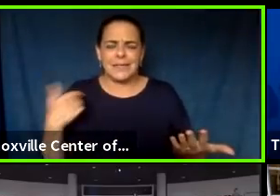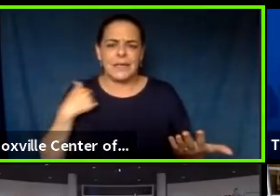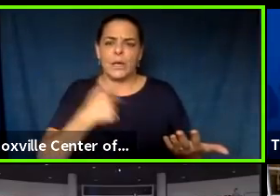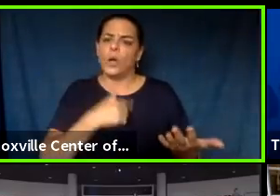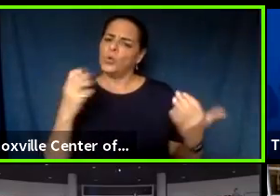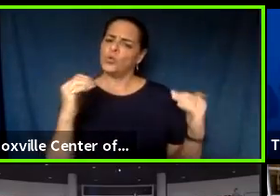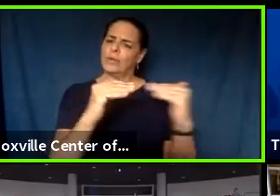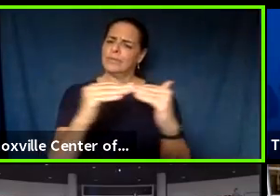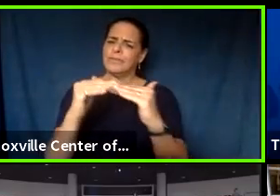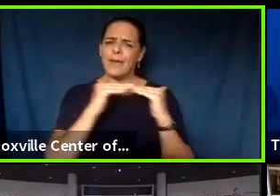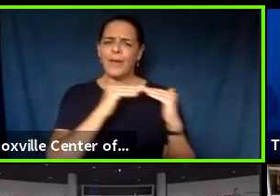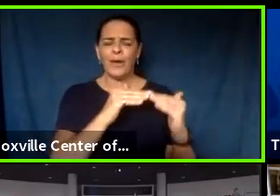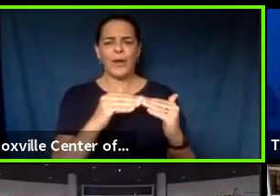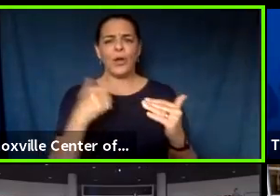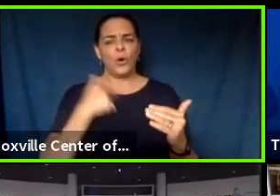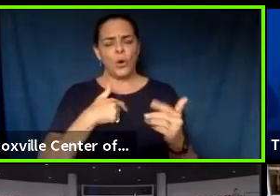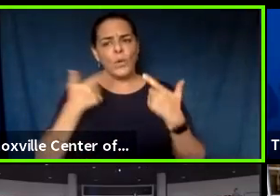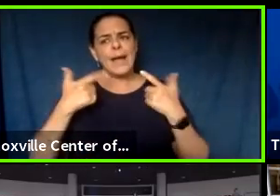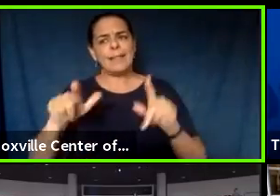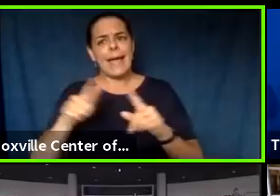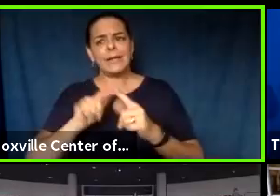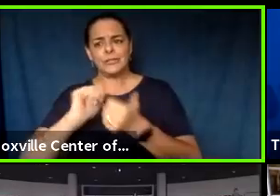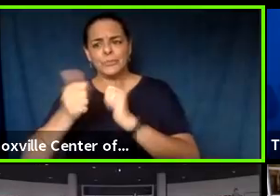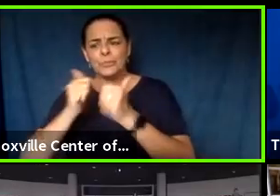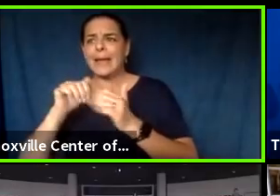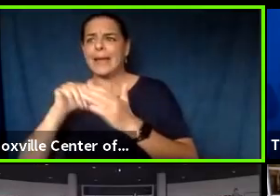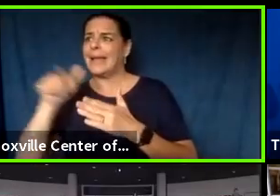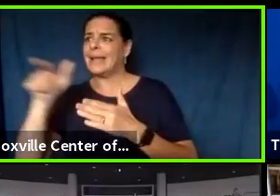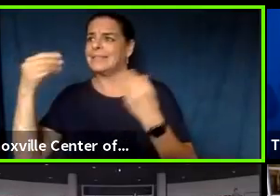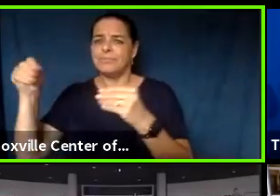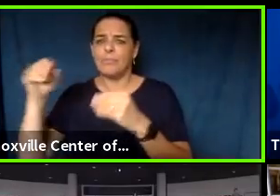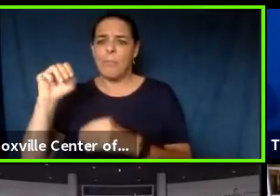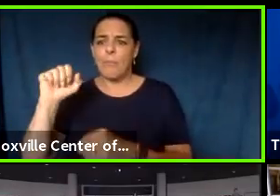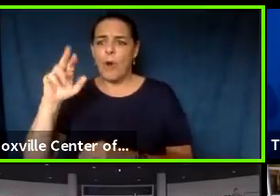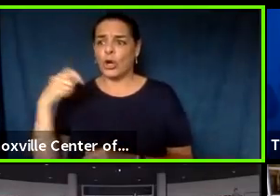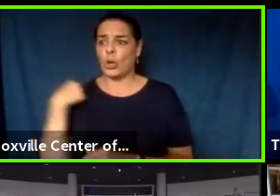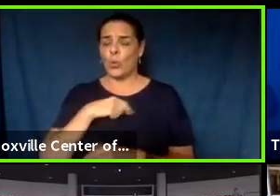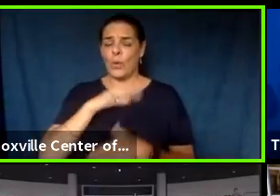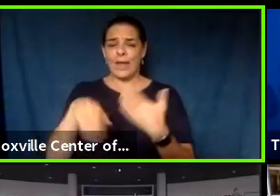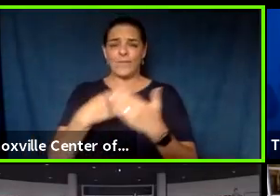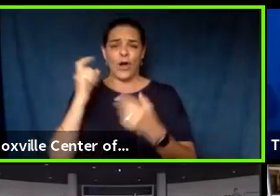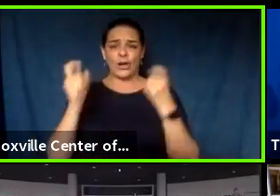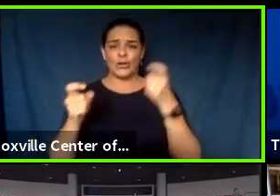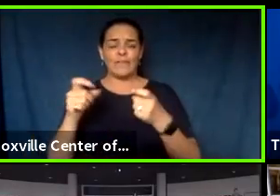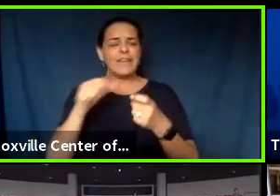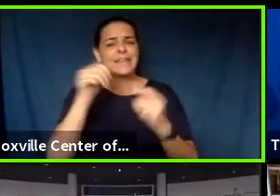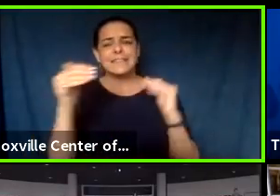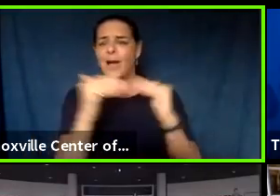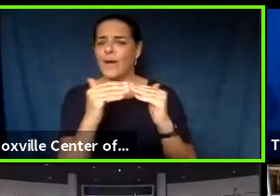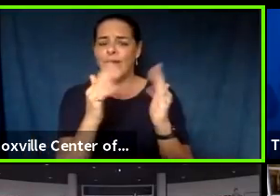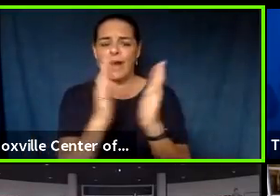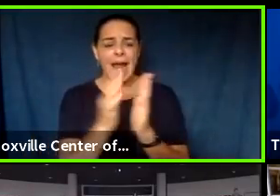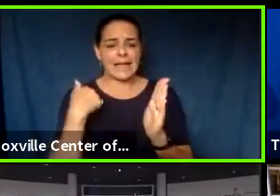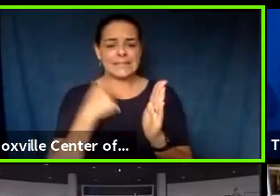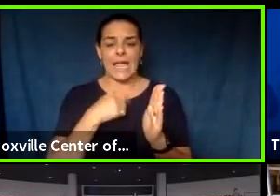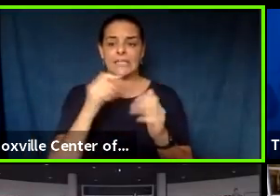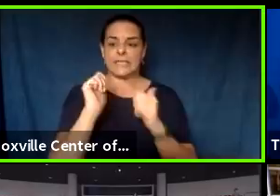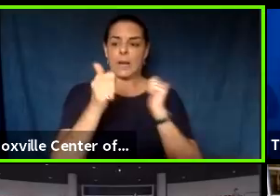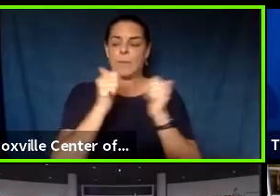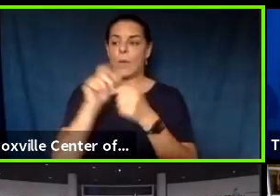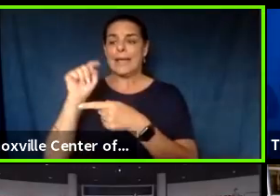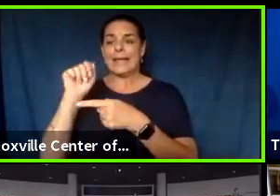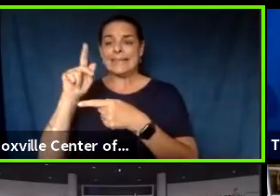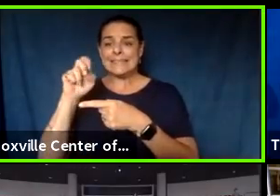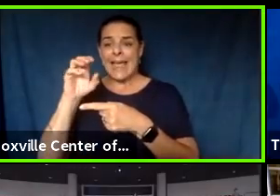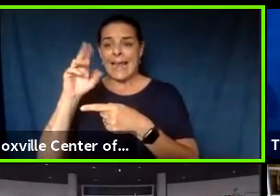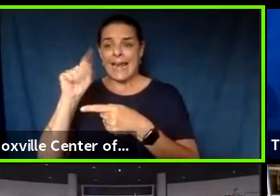We are allowed to compete in the market we have all contributed to. It is not fair to ask us to compete with takeout sales when dine-in